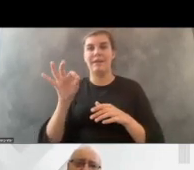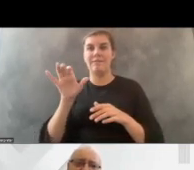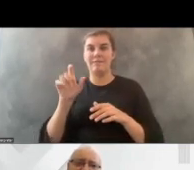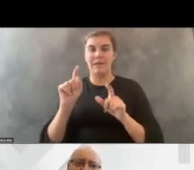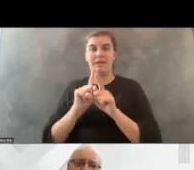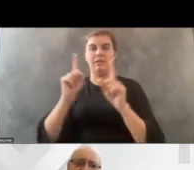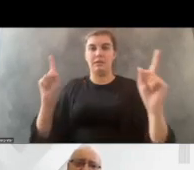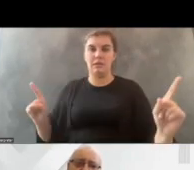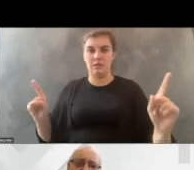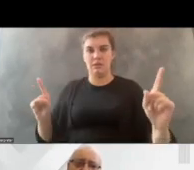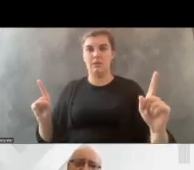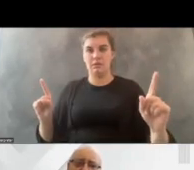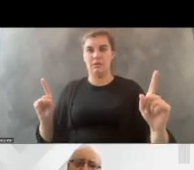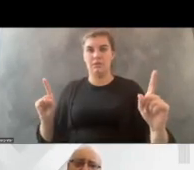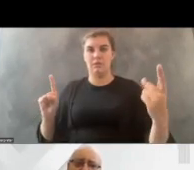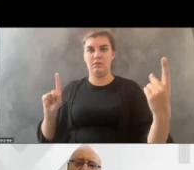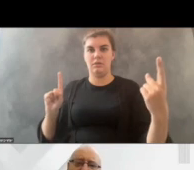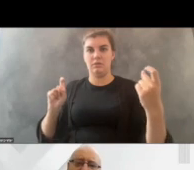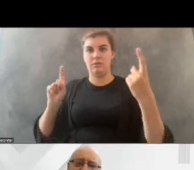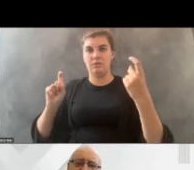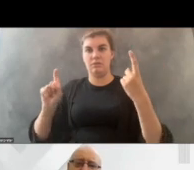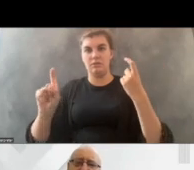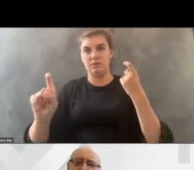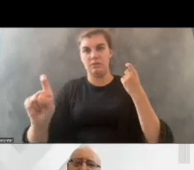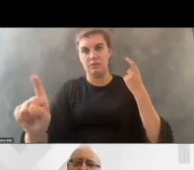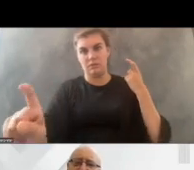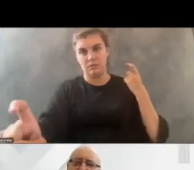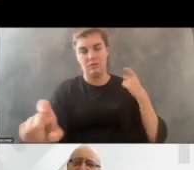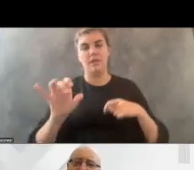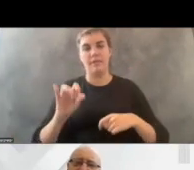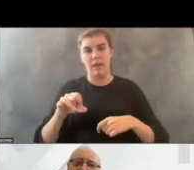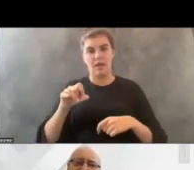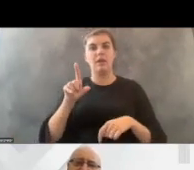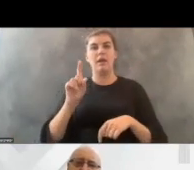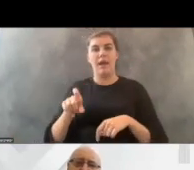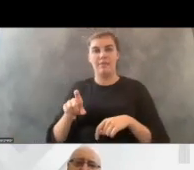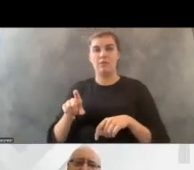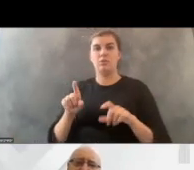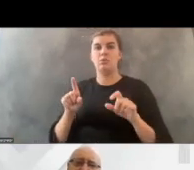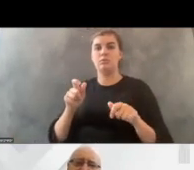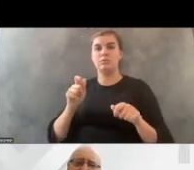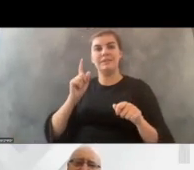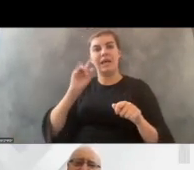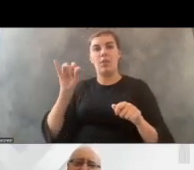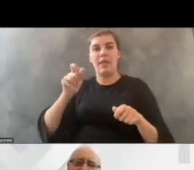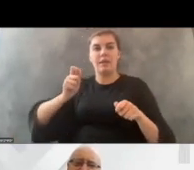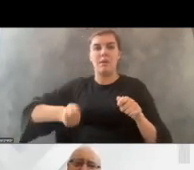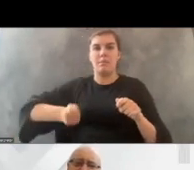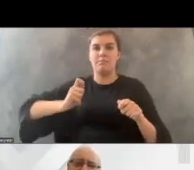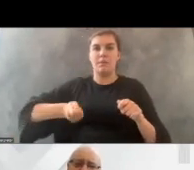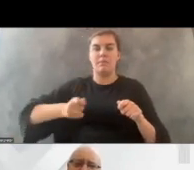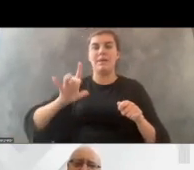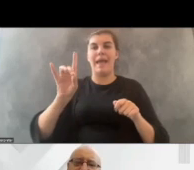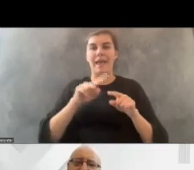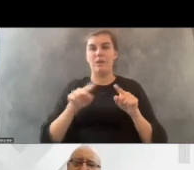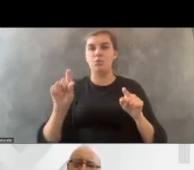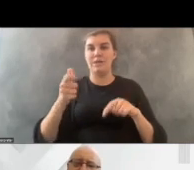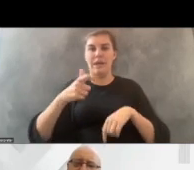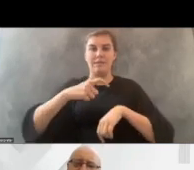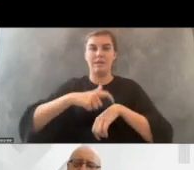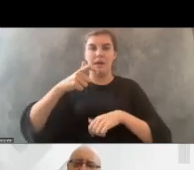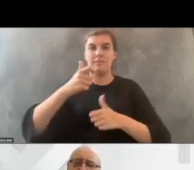a passive detection system activates the locator tone when a pedestrian is within 12-foot radius of the pedestrian push